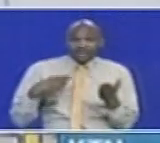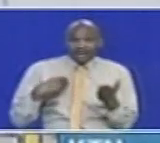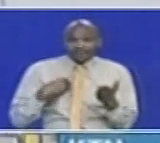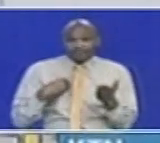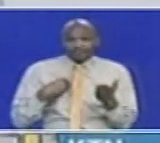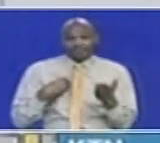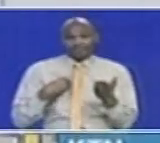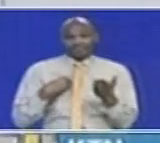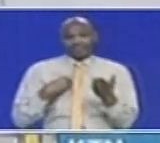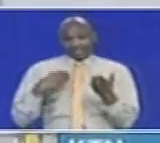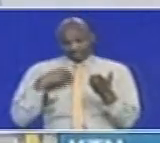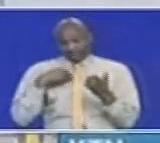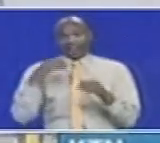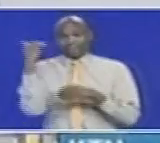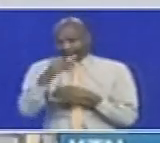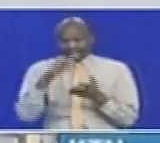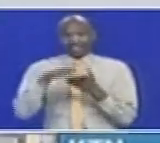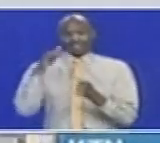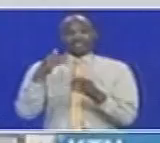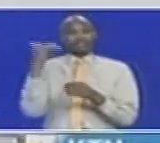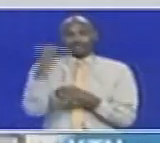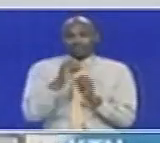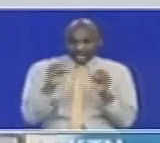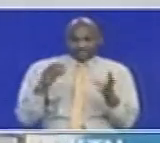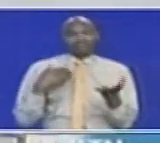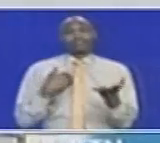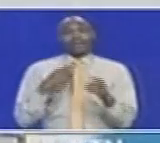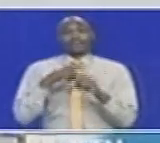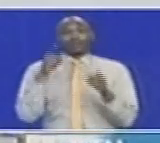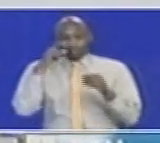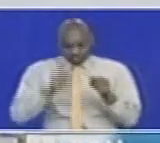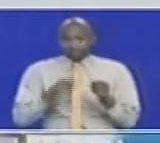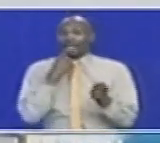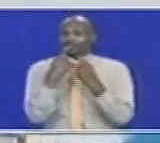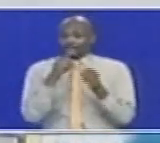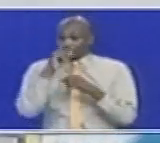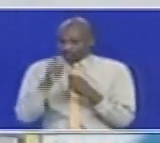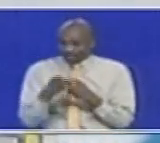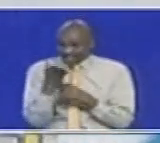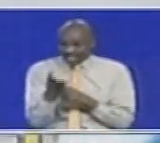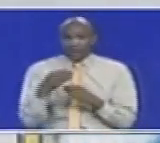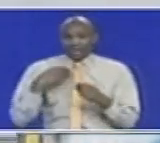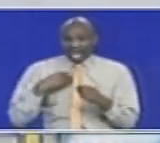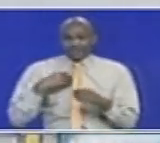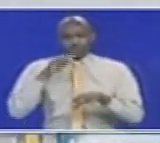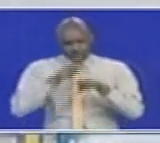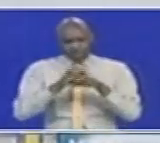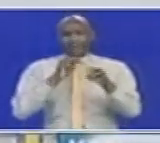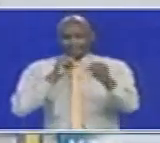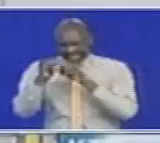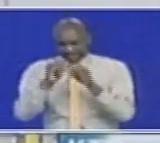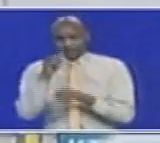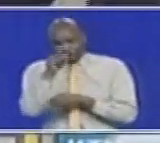the ban has been uplifted or it is ill on or not. What we are talking about is proper management